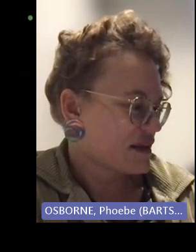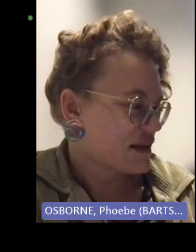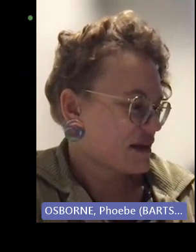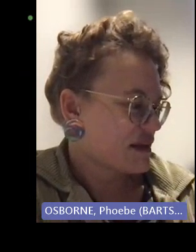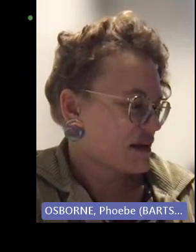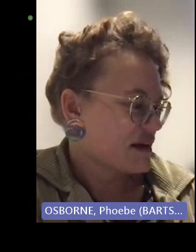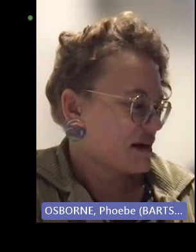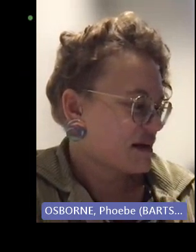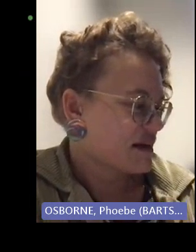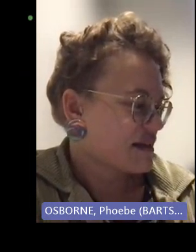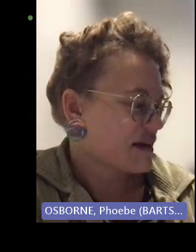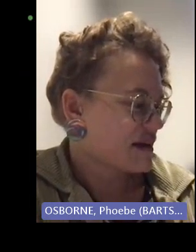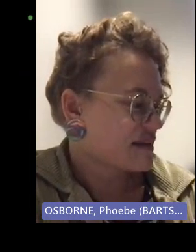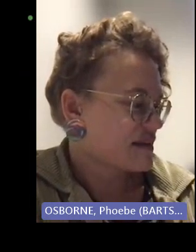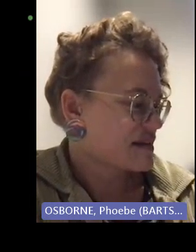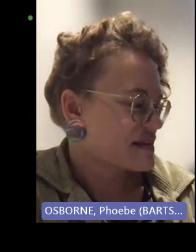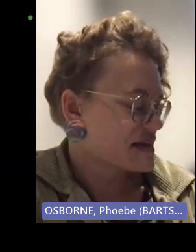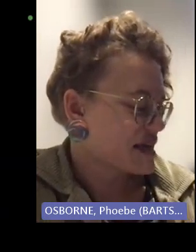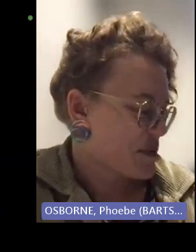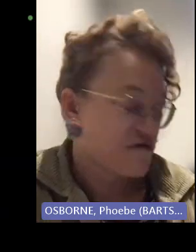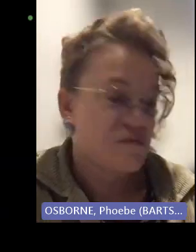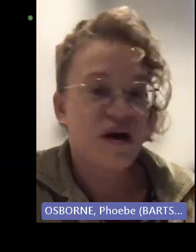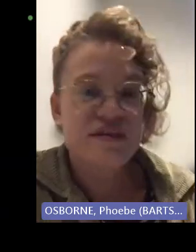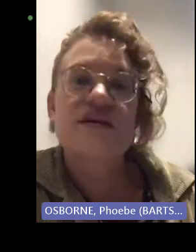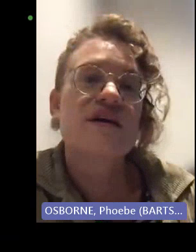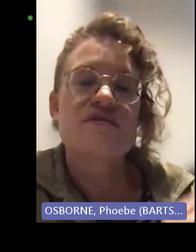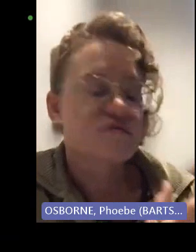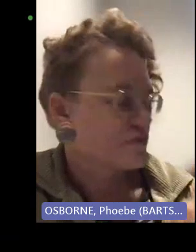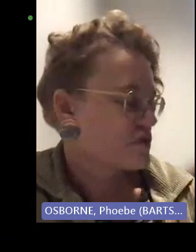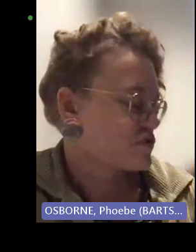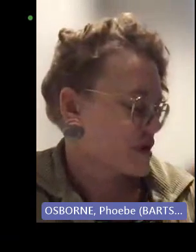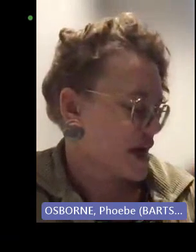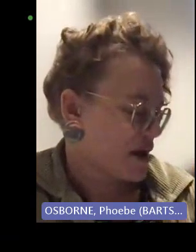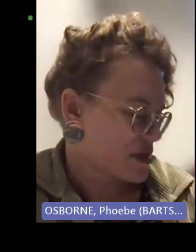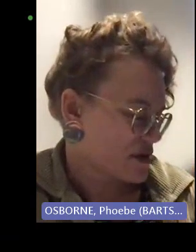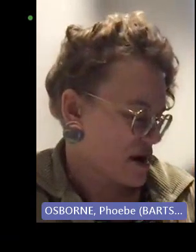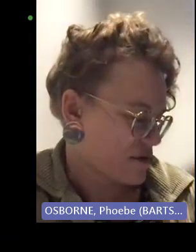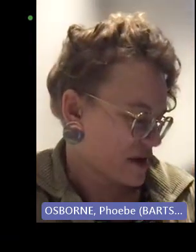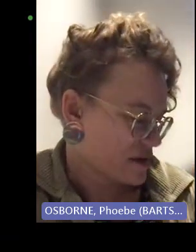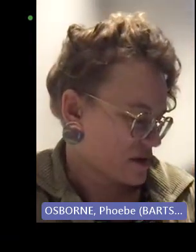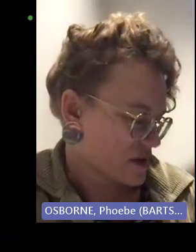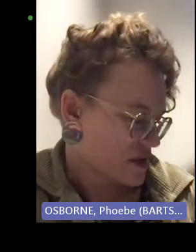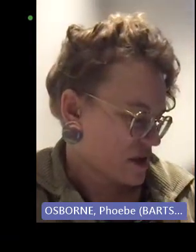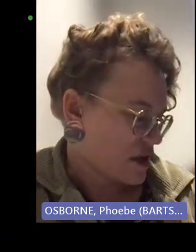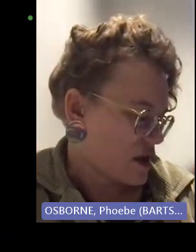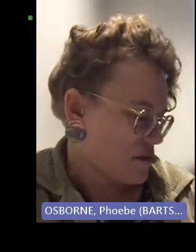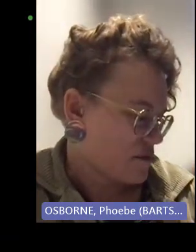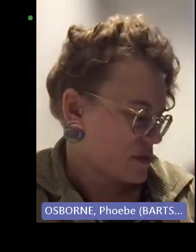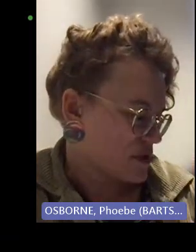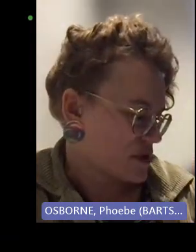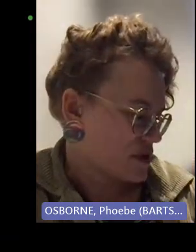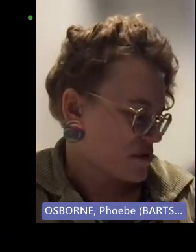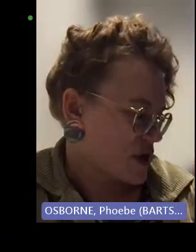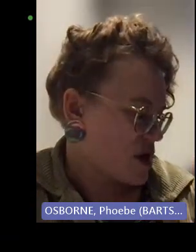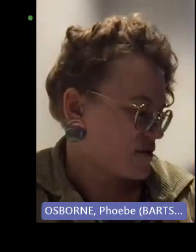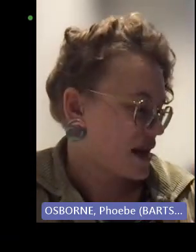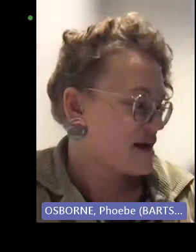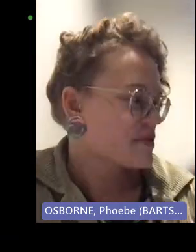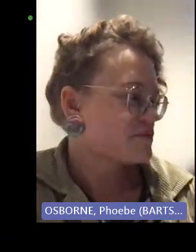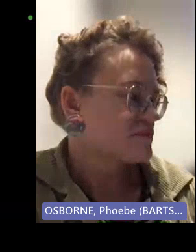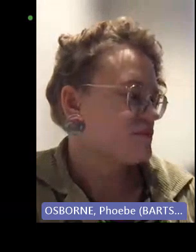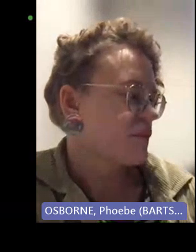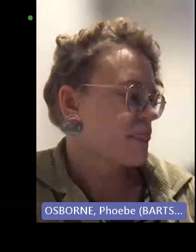app. And I think the thing that sets it apart from other kind of story apps that are out there. So